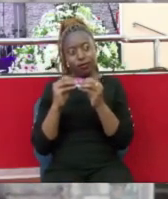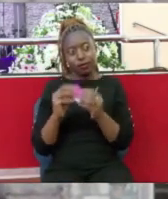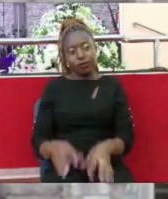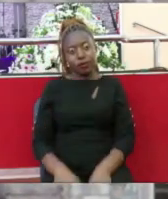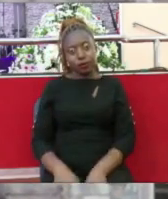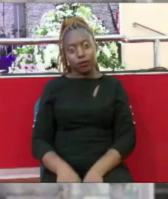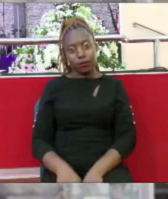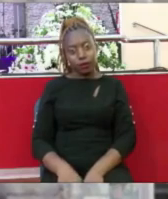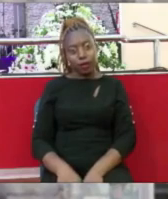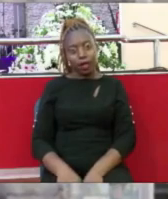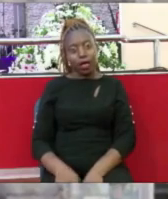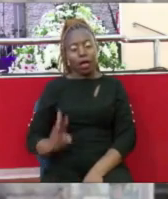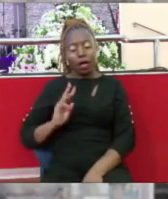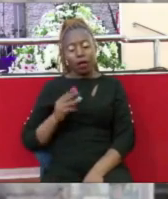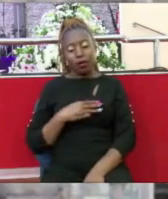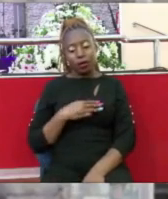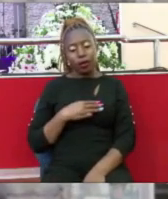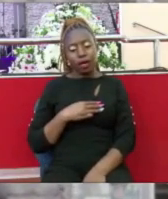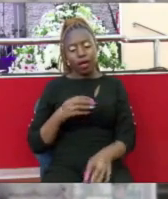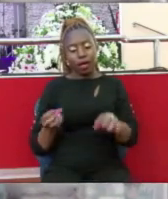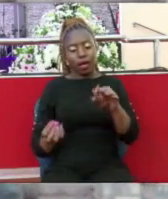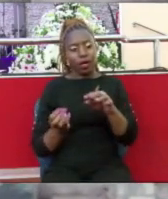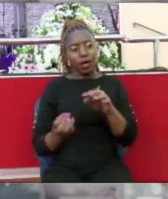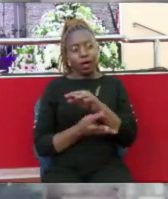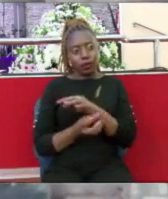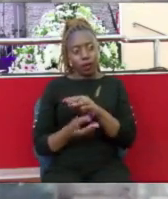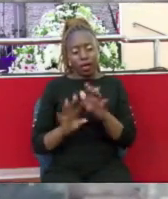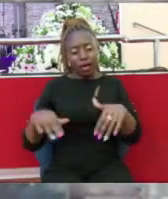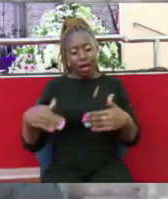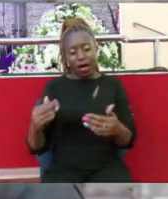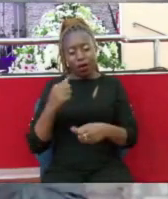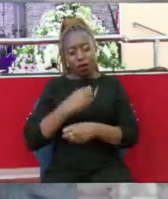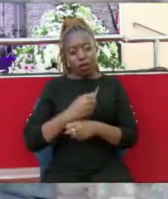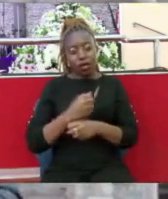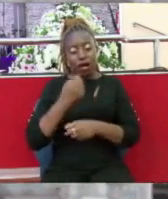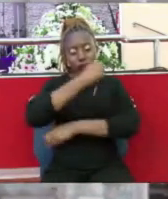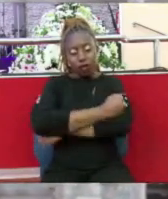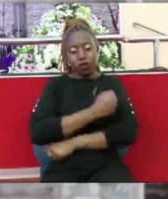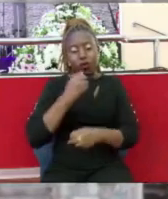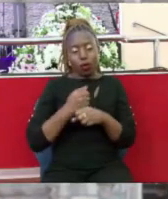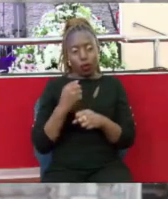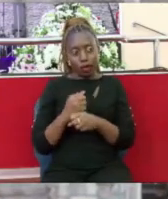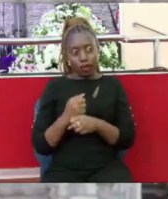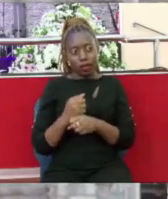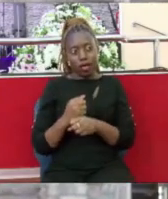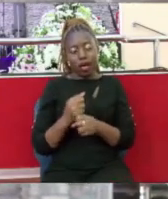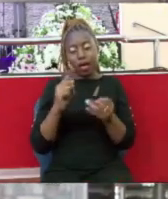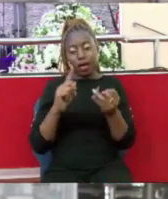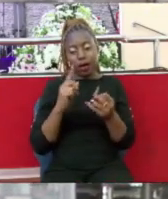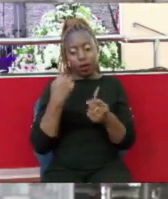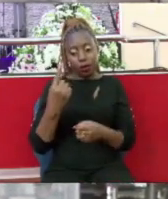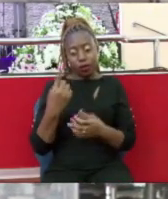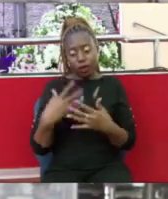And we were told how the school runs, and one of the things which we were told, we were